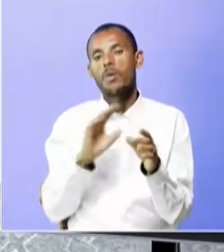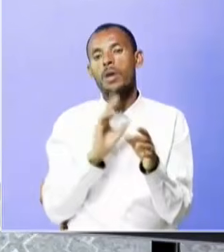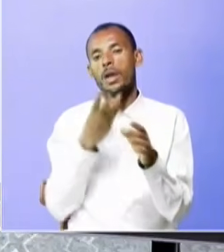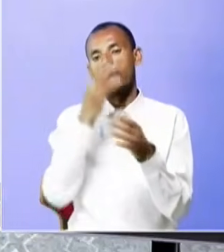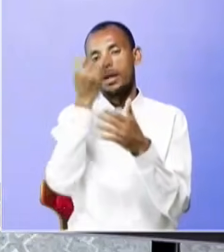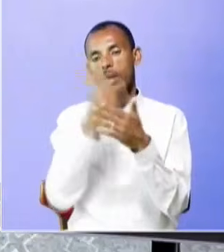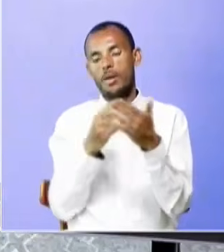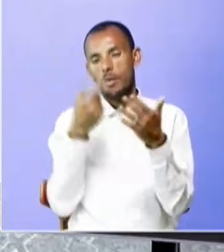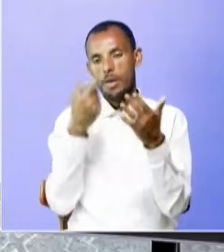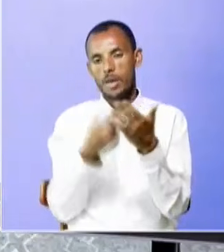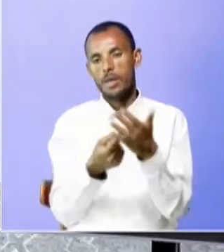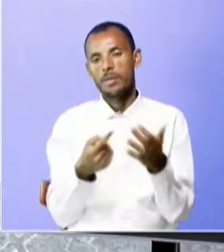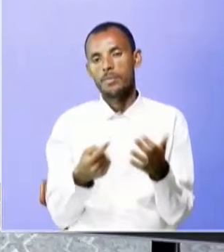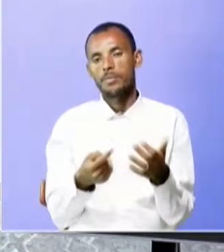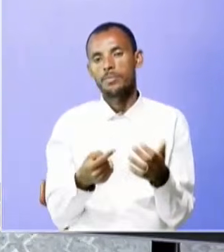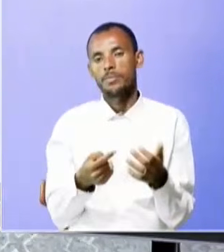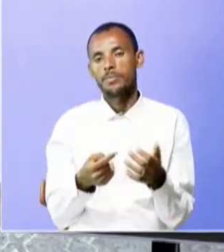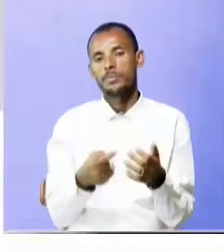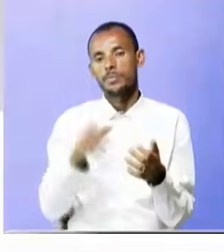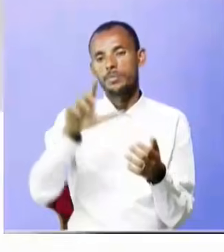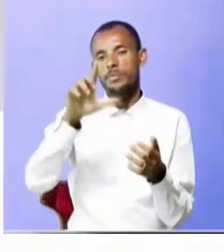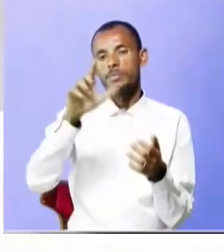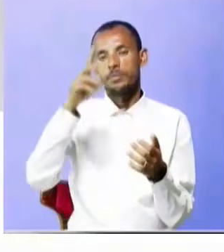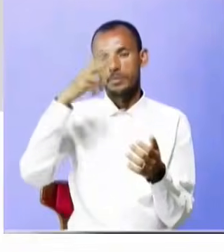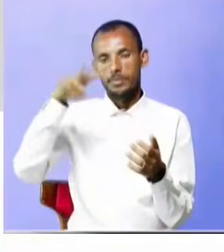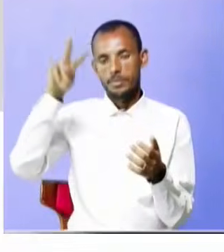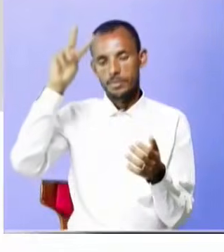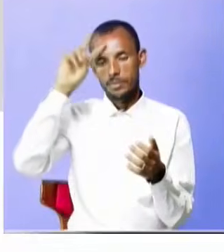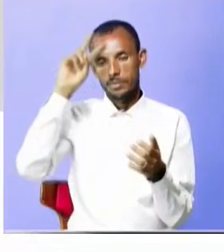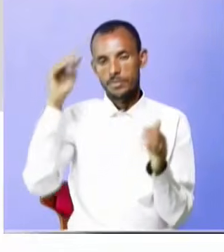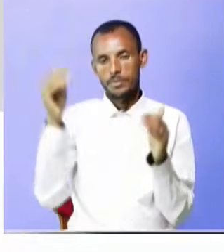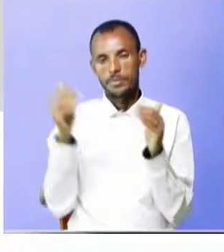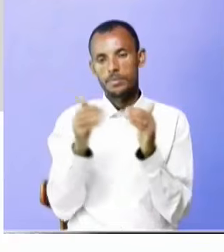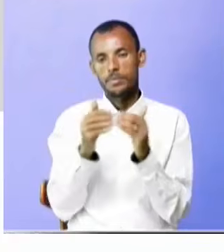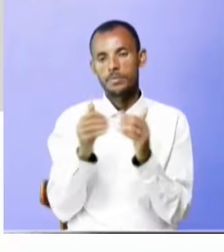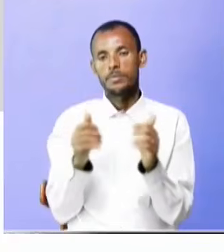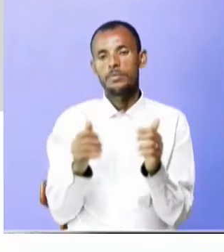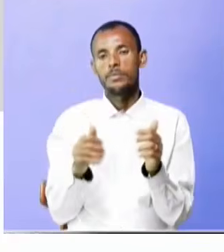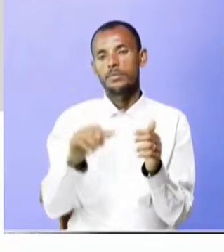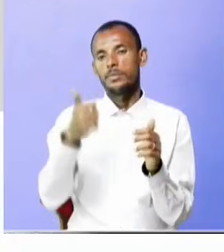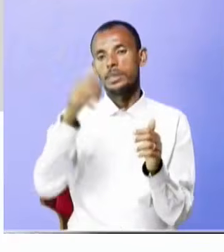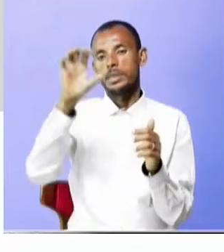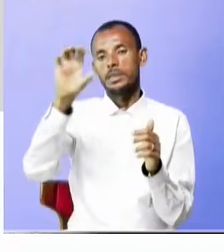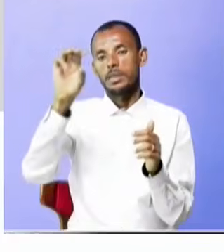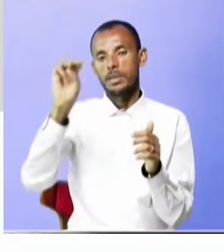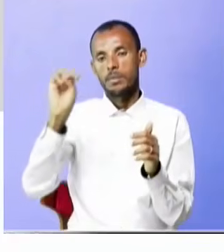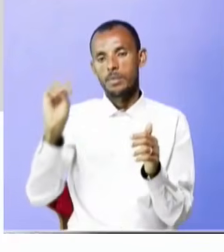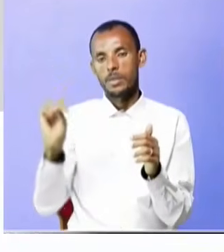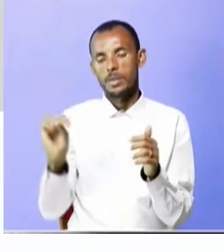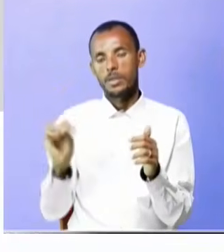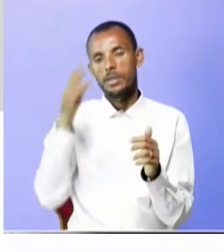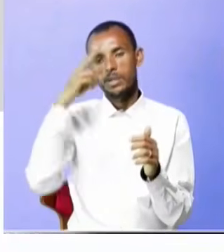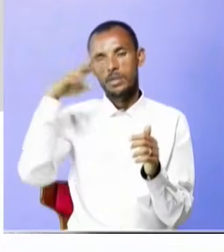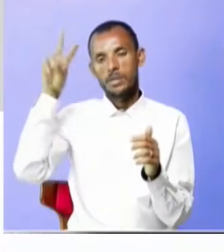here. So L square is equal to 10 centimeter